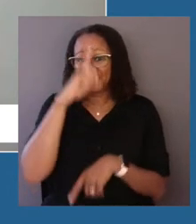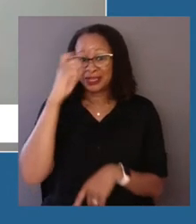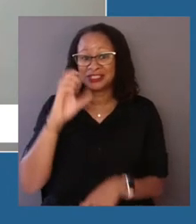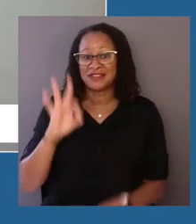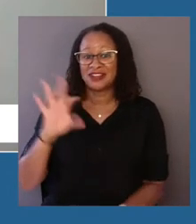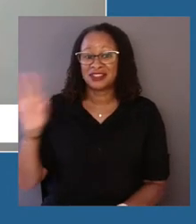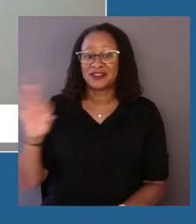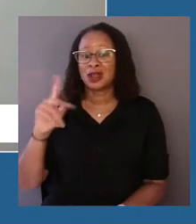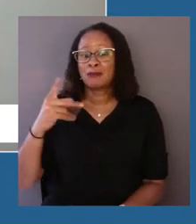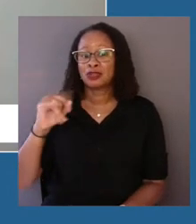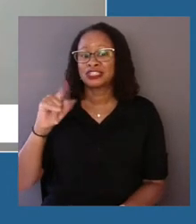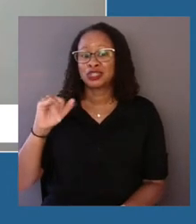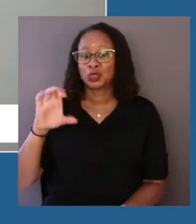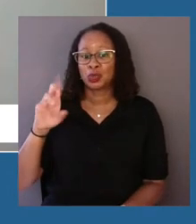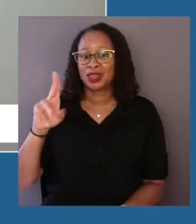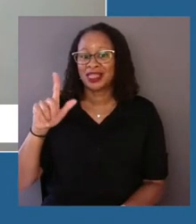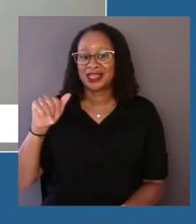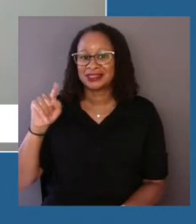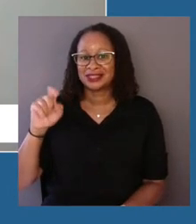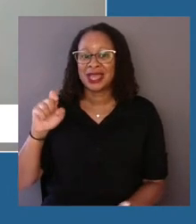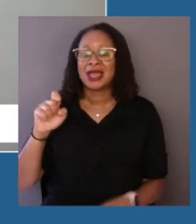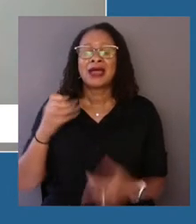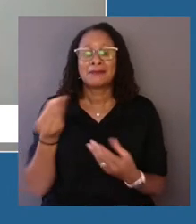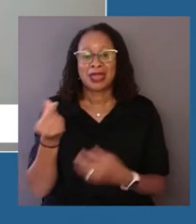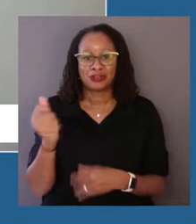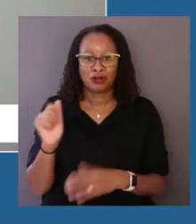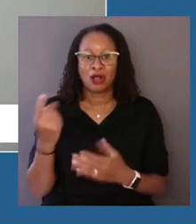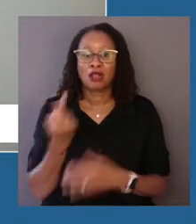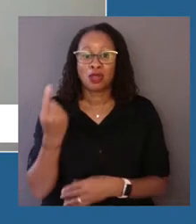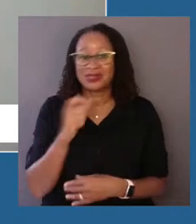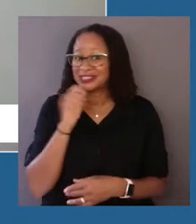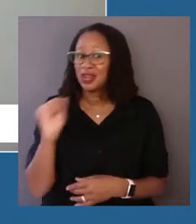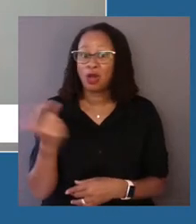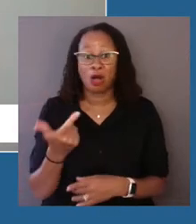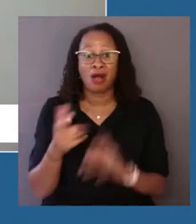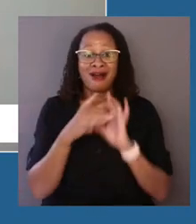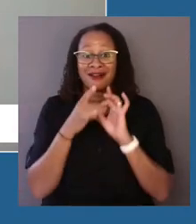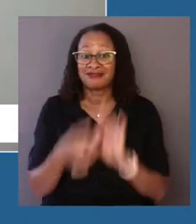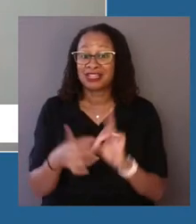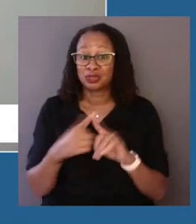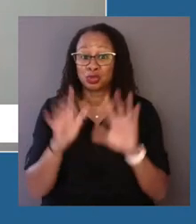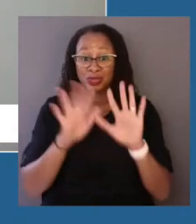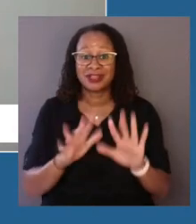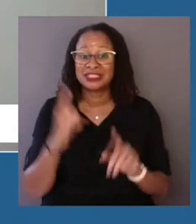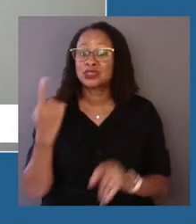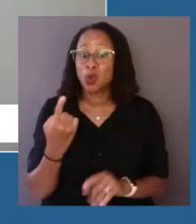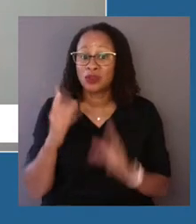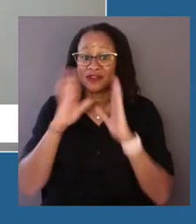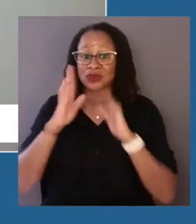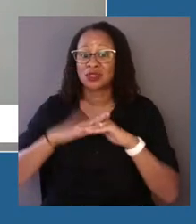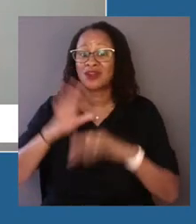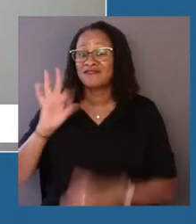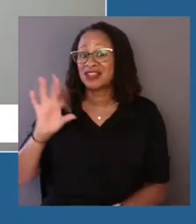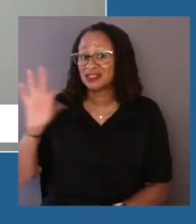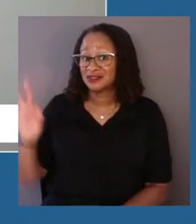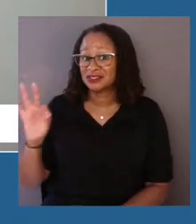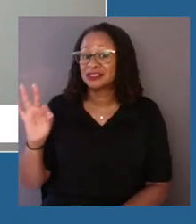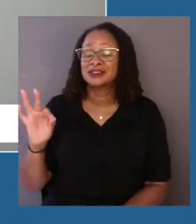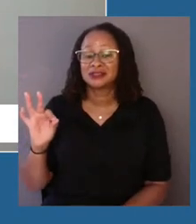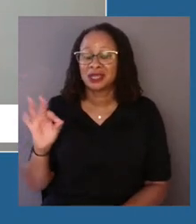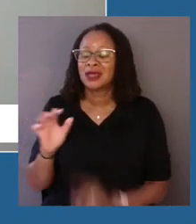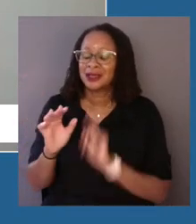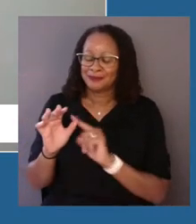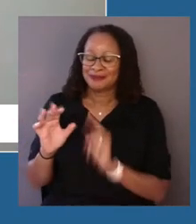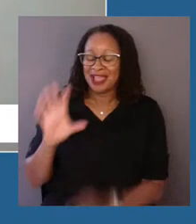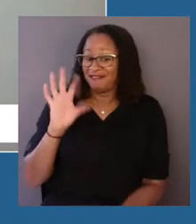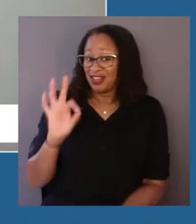matter alone. That's not all climate-related deaths. It's just fossil fuel particulate matter, making fossil fuel particulate